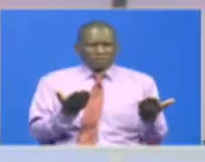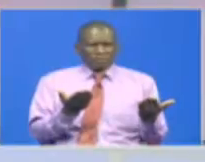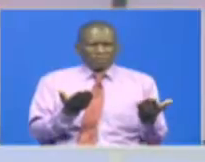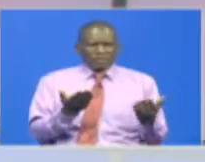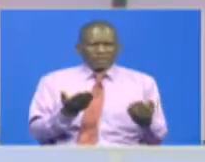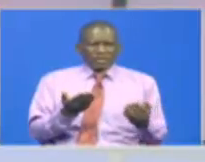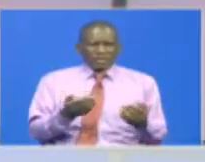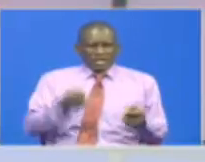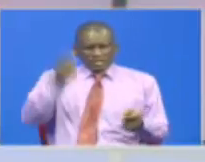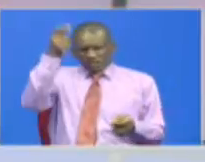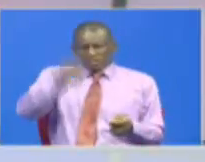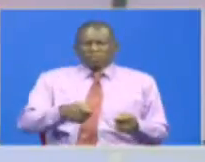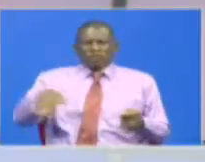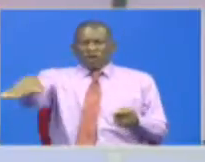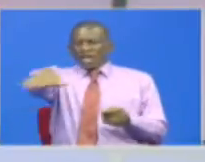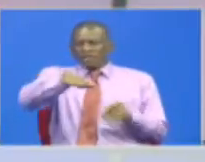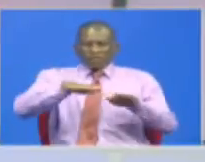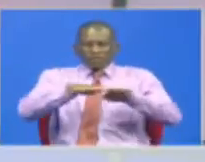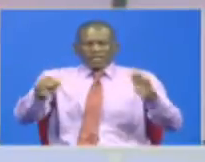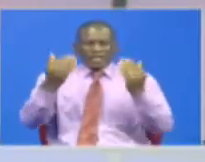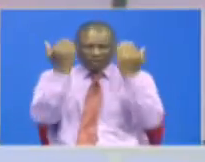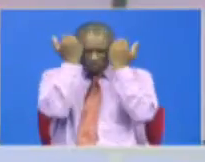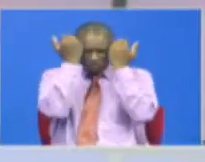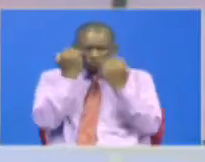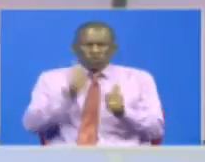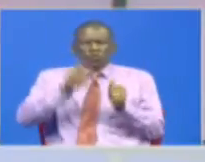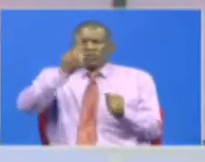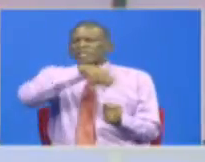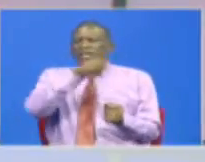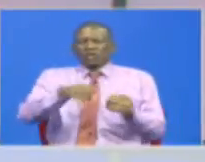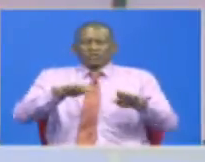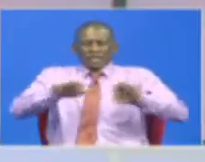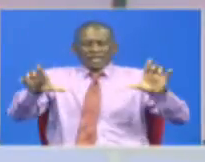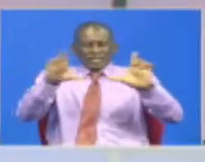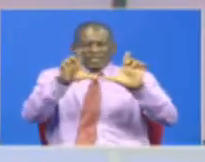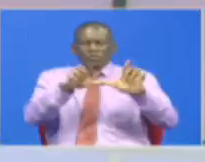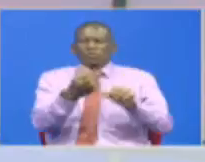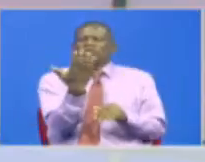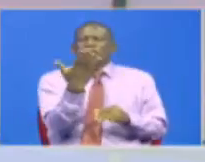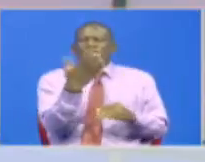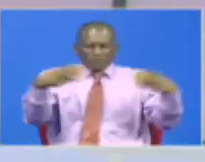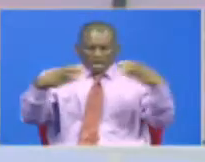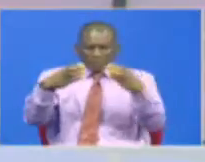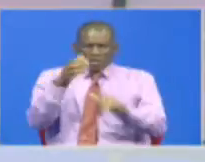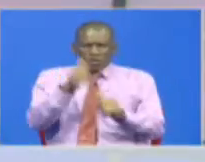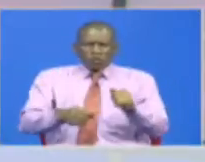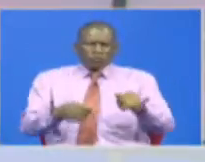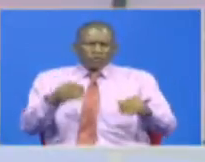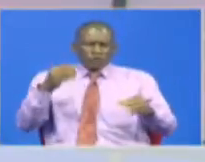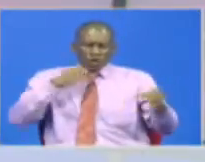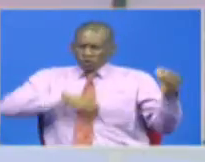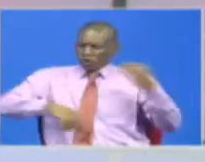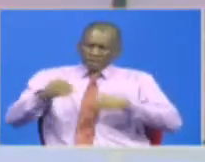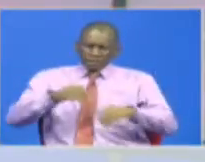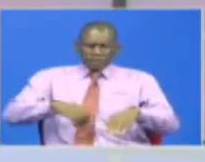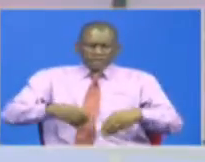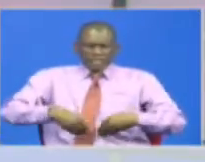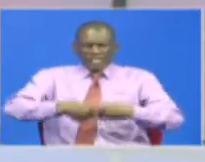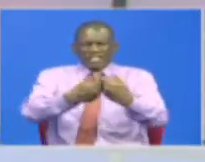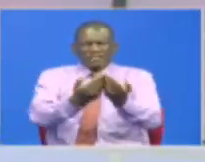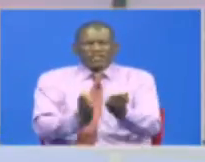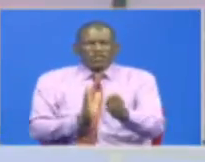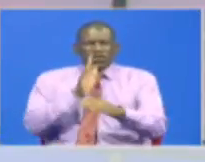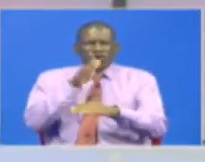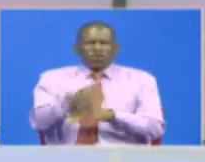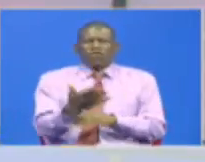and Lands Court, which cancelled title deeds of five companies that were fraudulently allocated more than